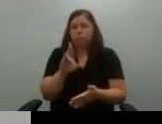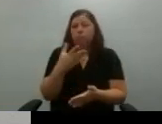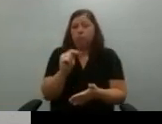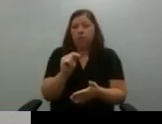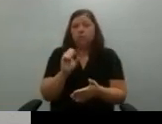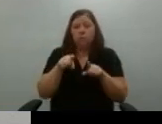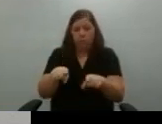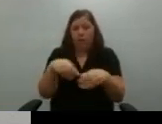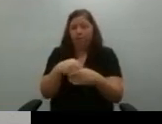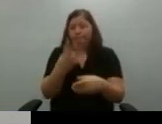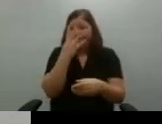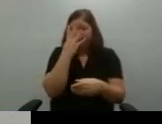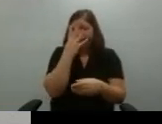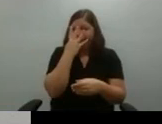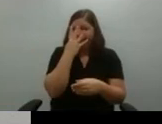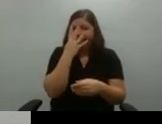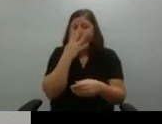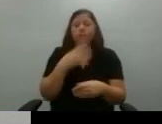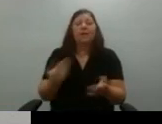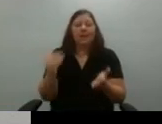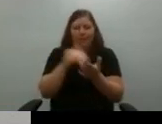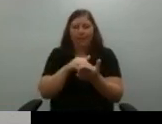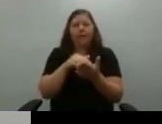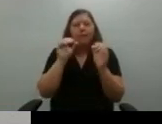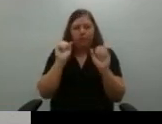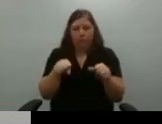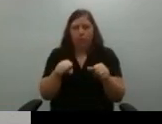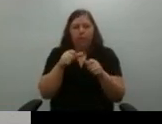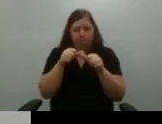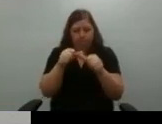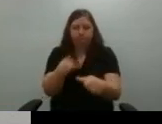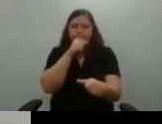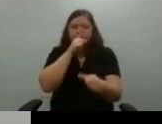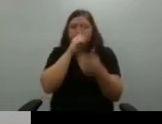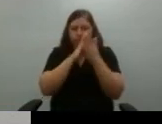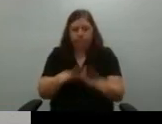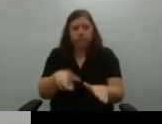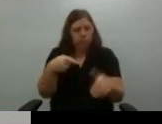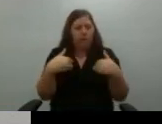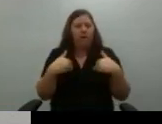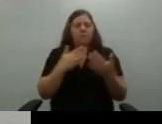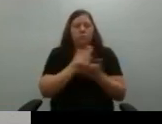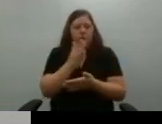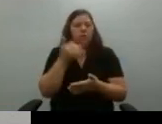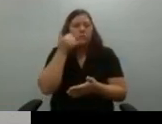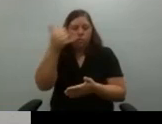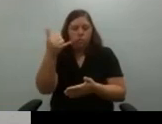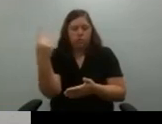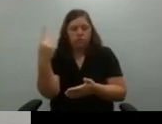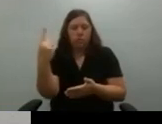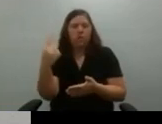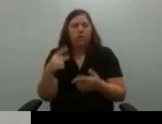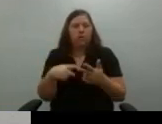So again, you have the right to remain silent. You have the right to make a phone call and to have an attorney. If you've